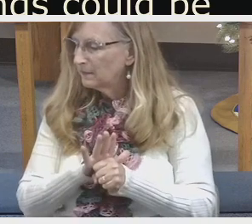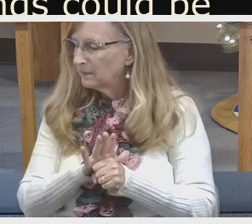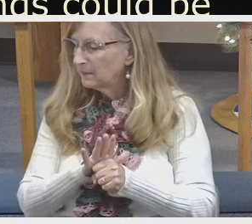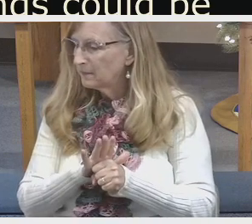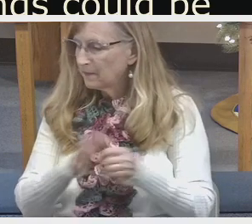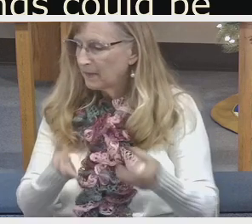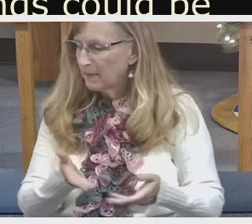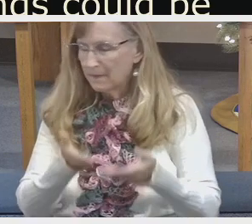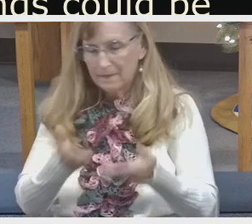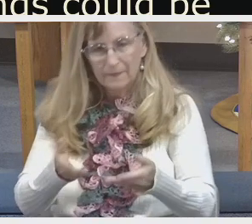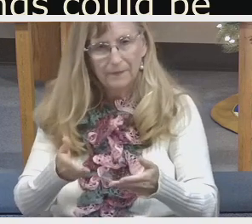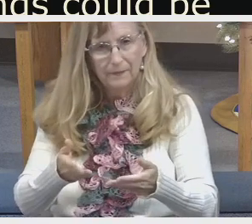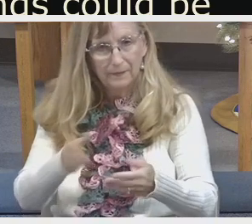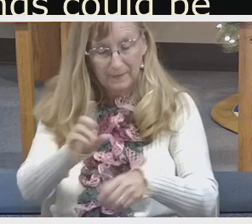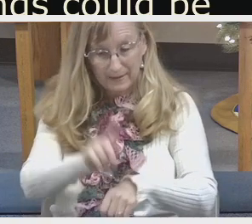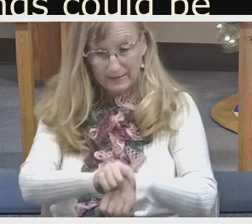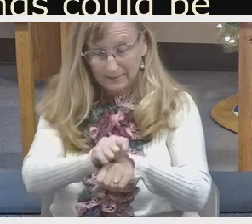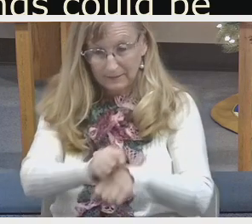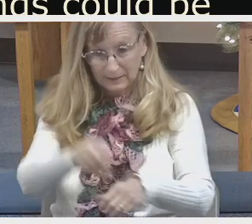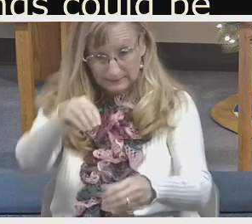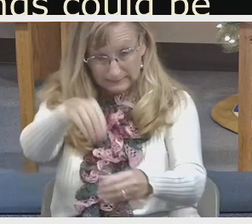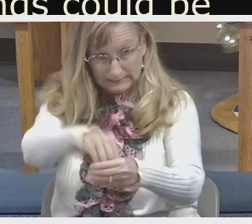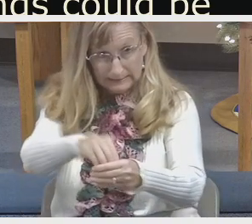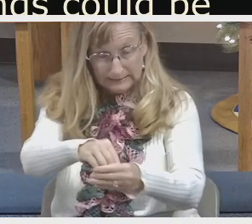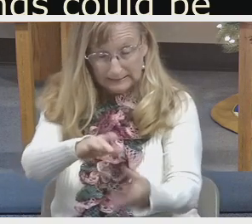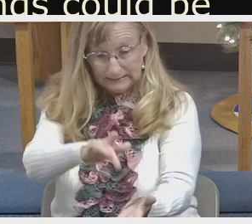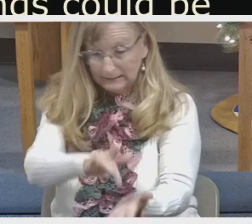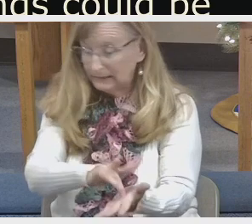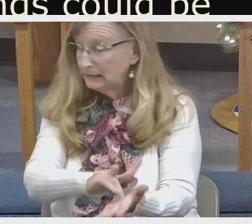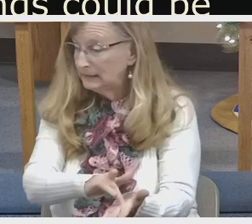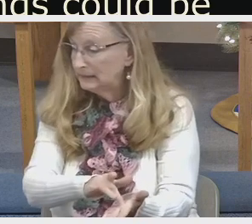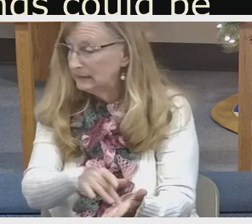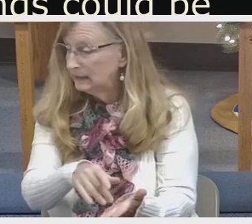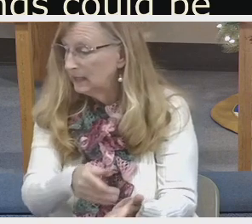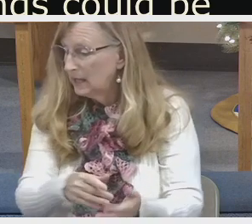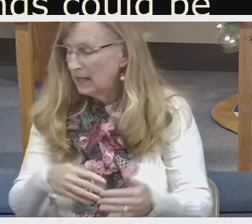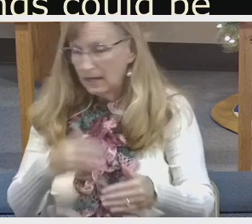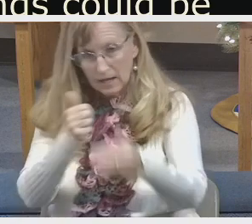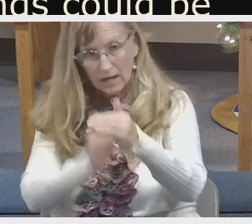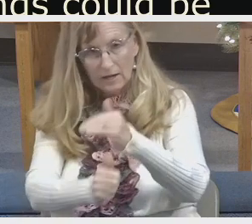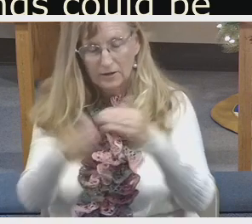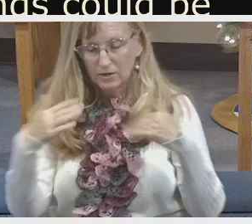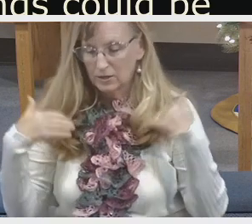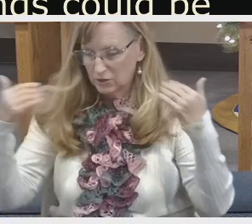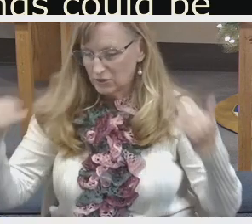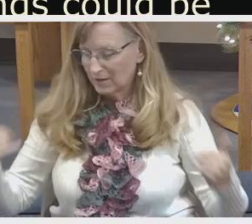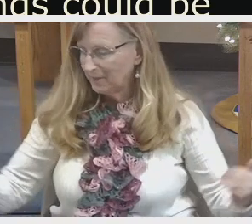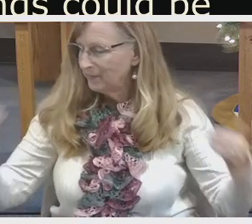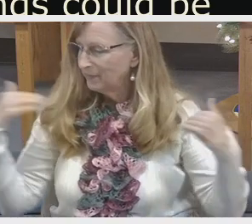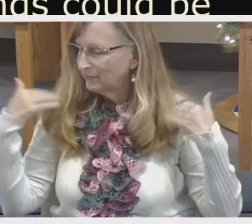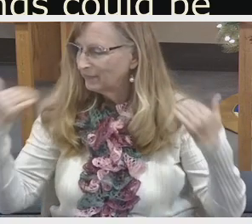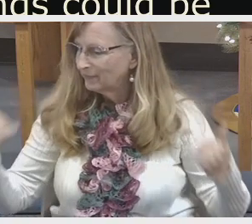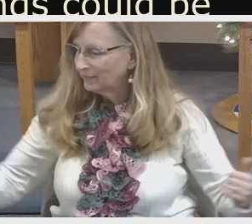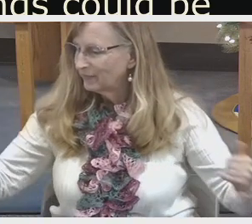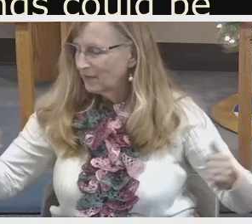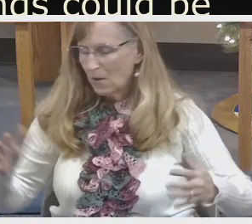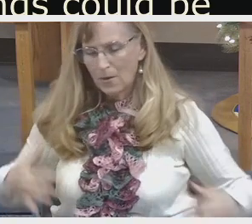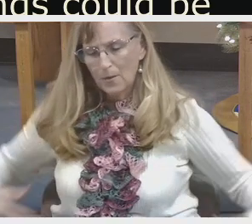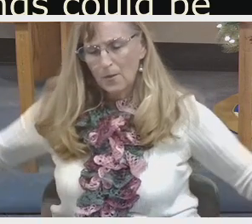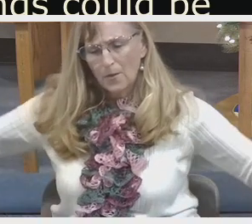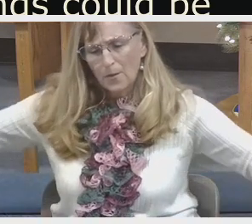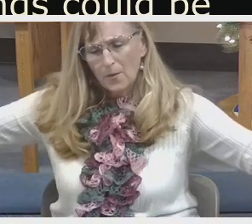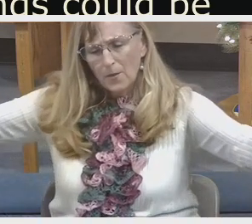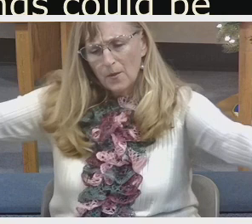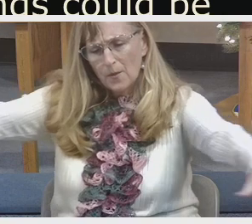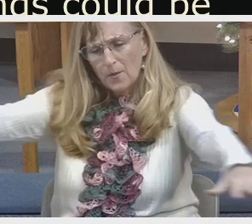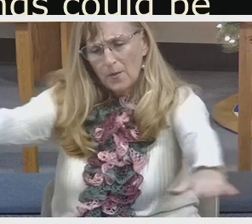the most holy place, and put it beneath the wings of the cherubim. The cherubim spread their wings over